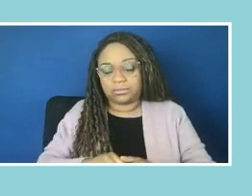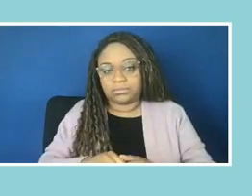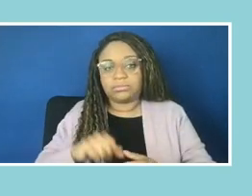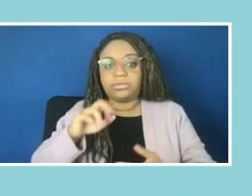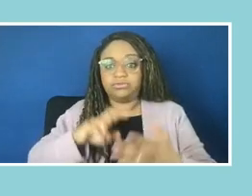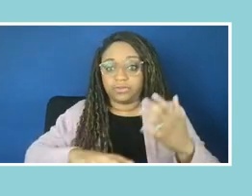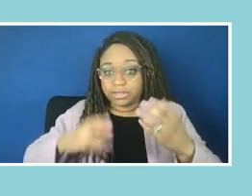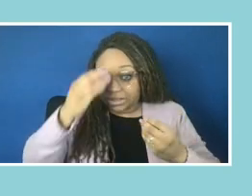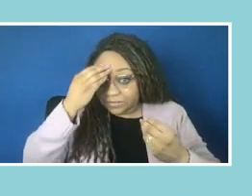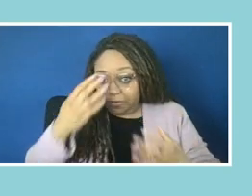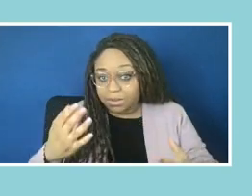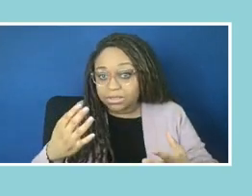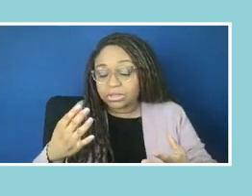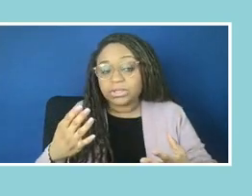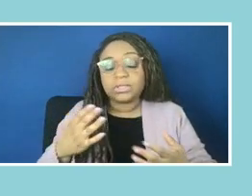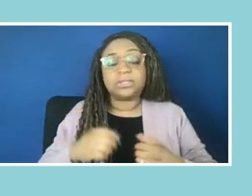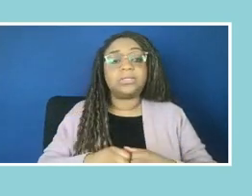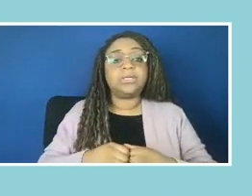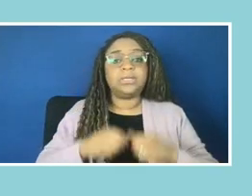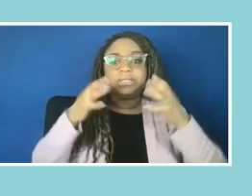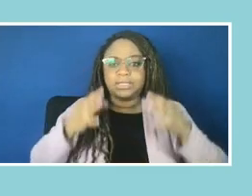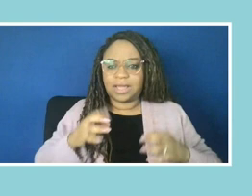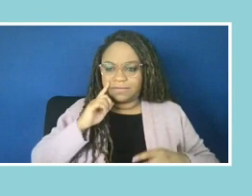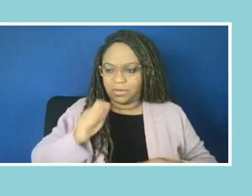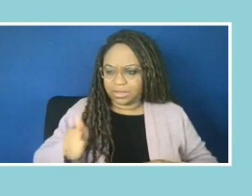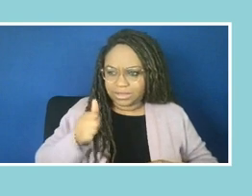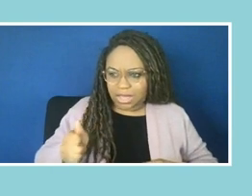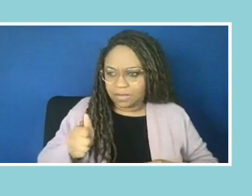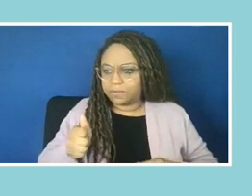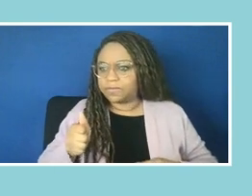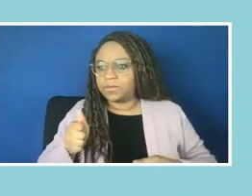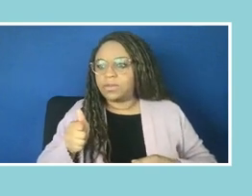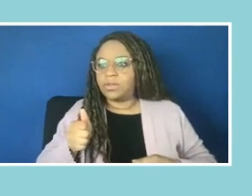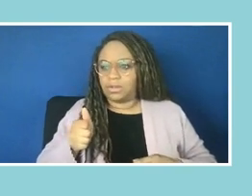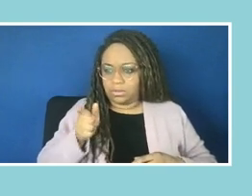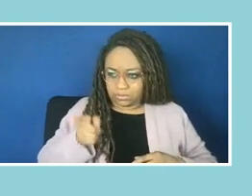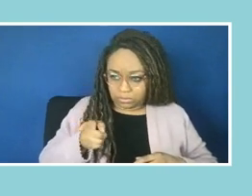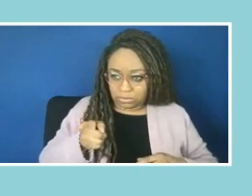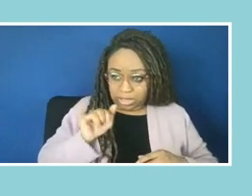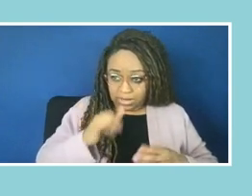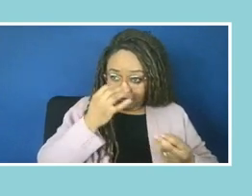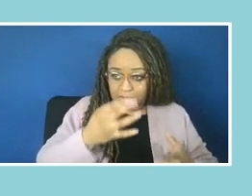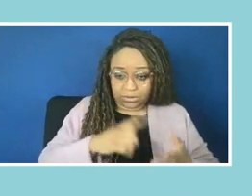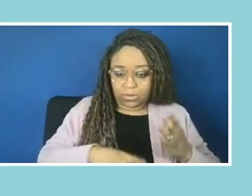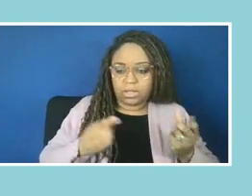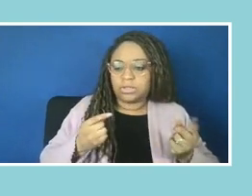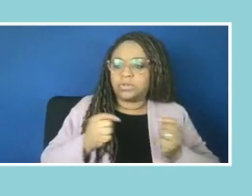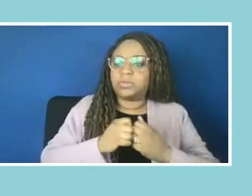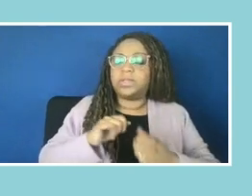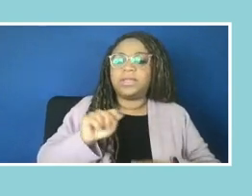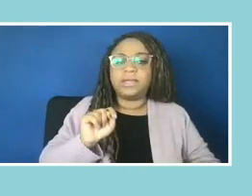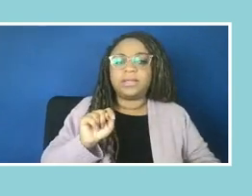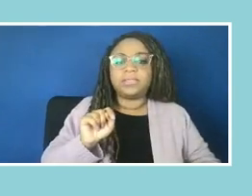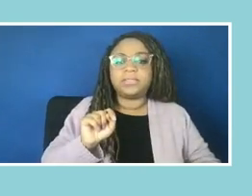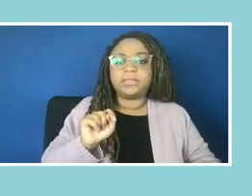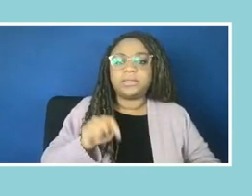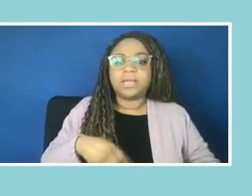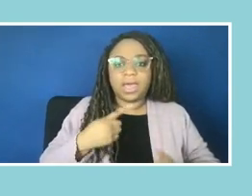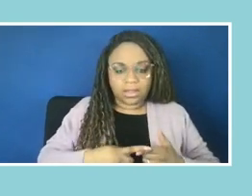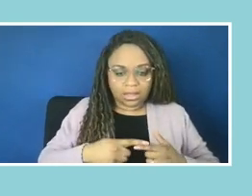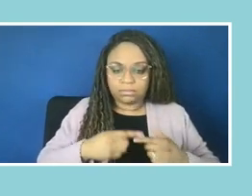we're about. Decide for yourself what direction that you are going to go in with that information. And then take it from